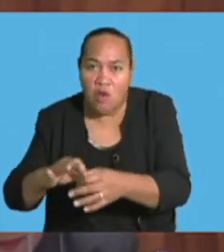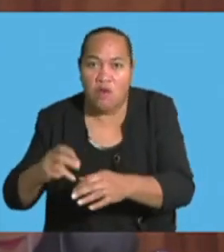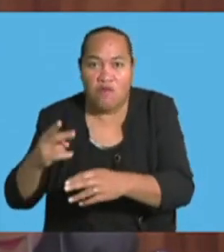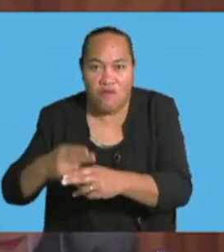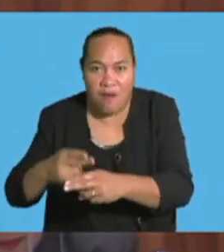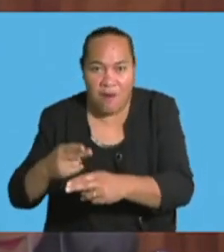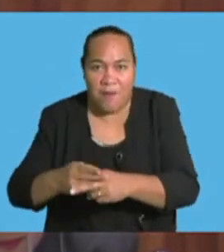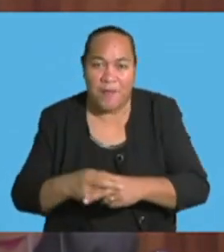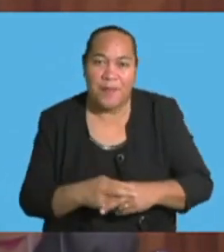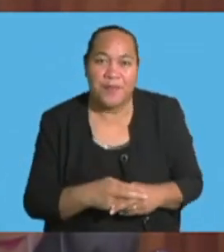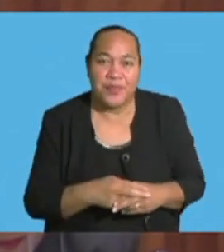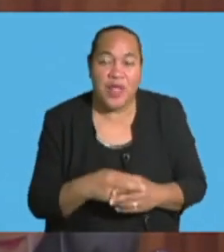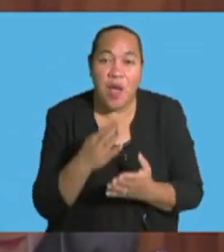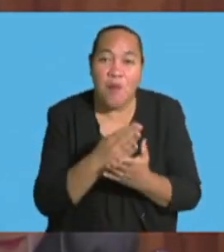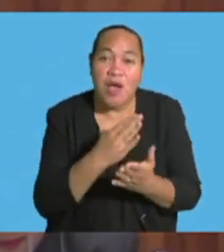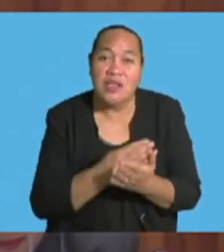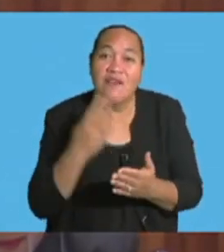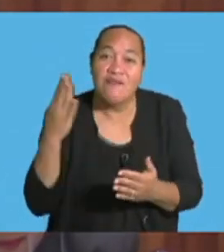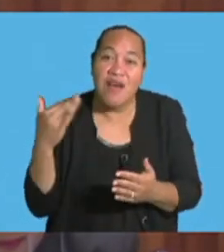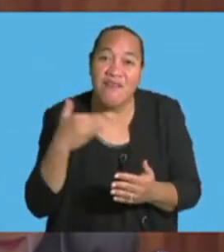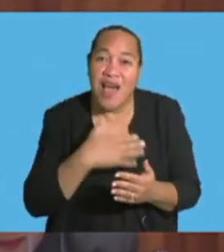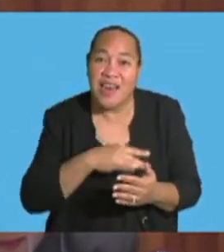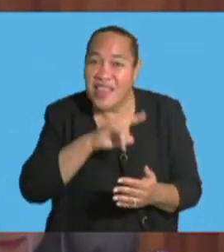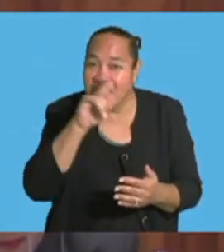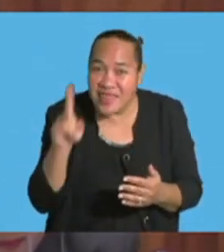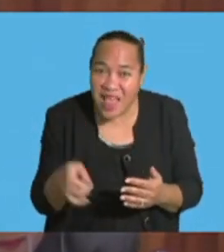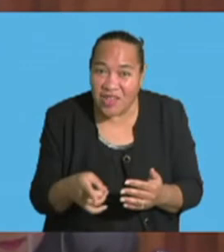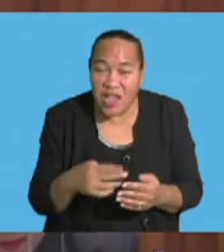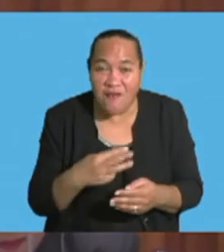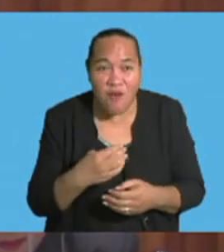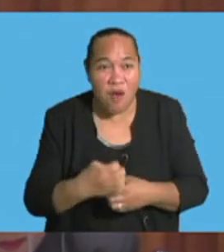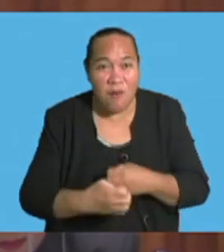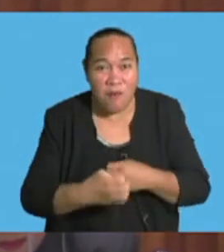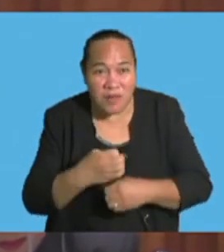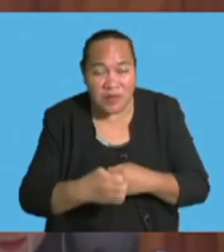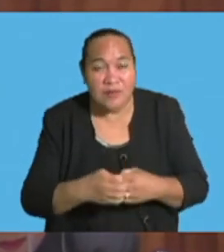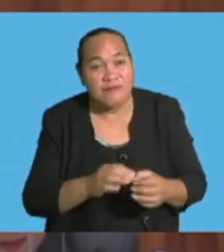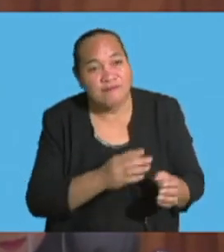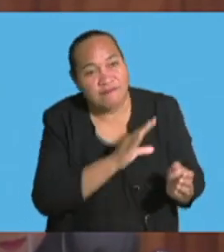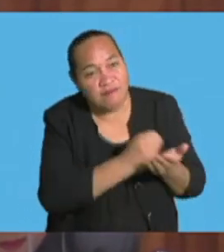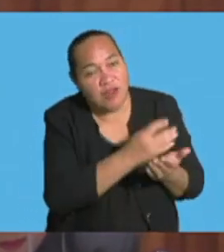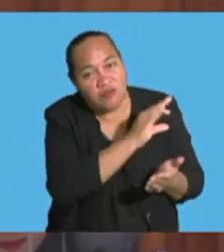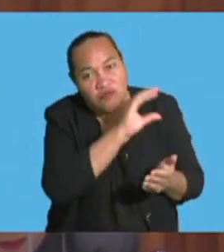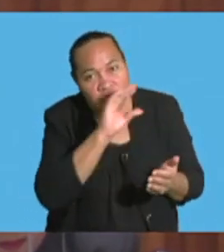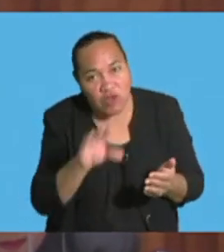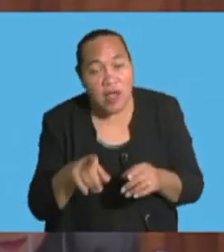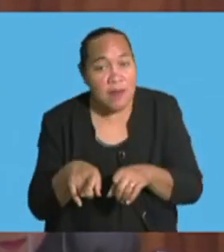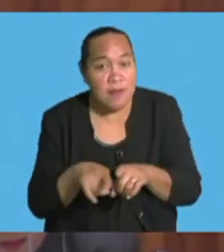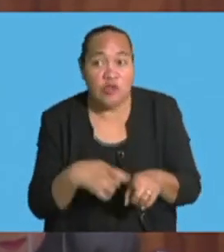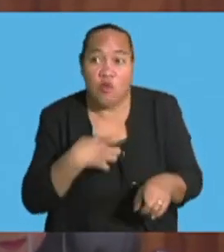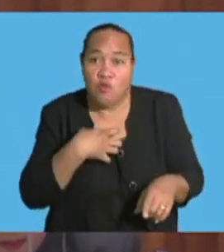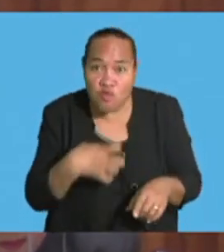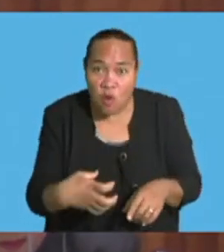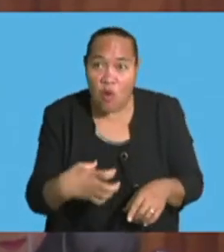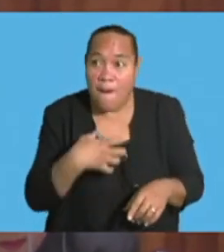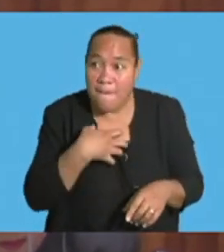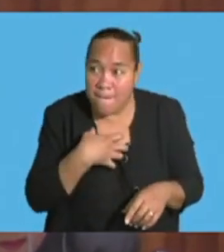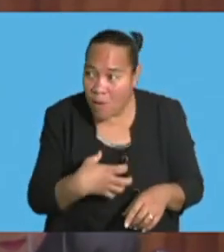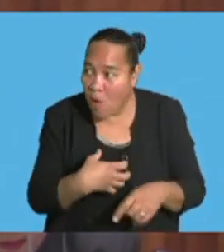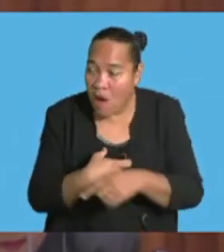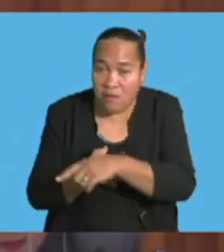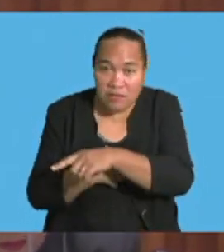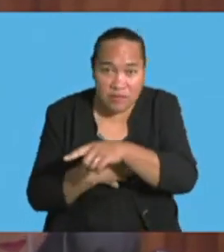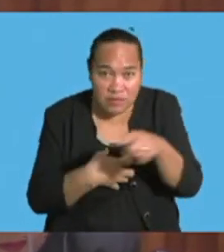The budget allocation of 500,000 for mechanization demonstrates that more and more sugar farms would be mechanized, and this